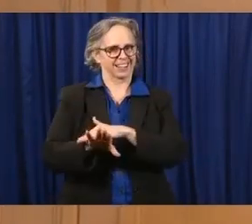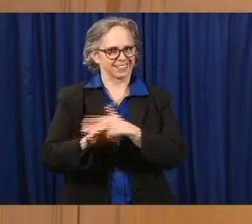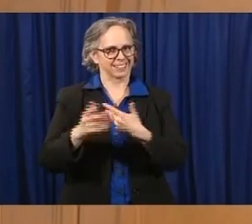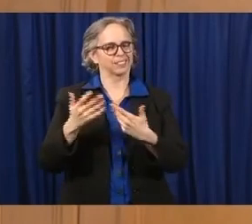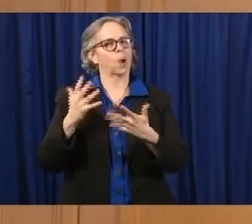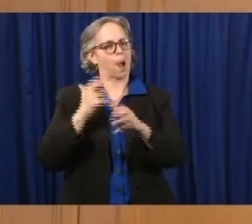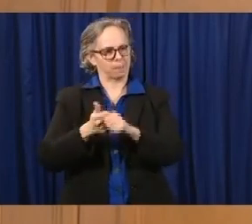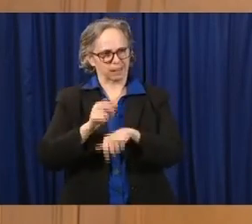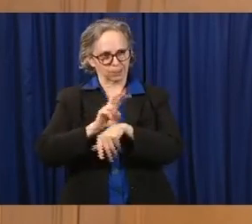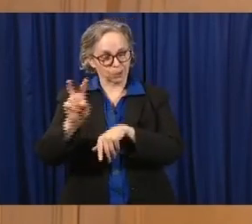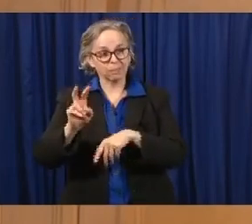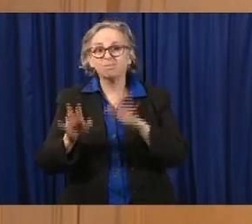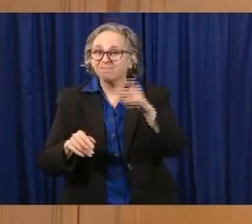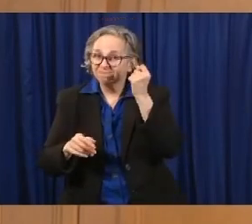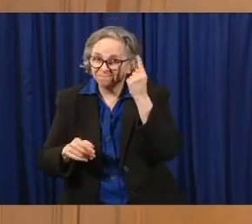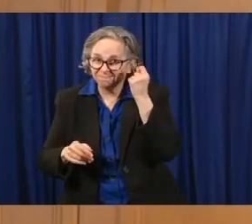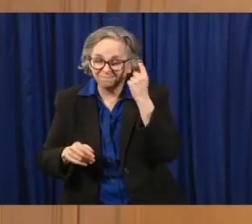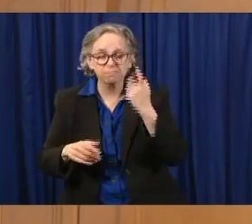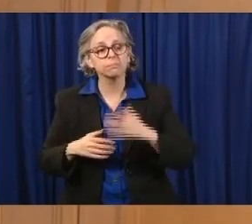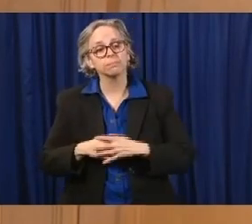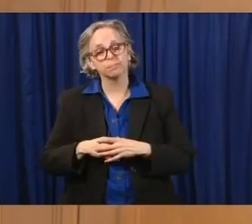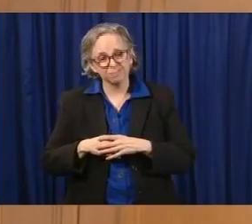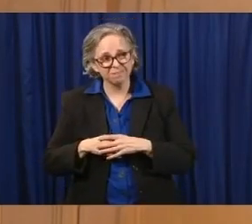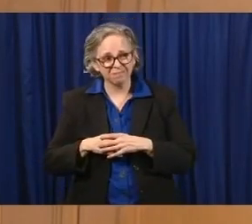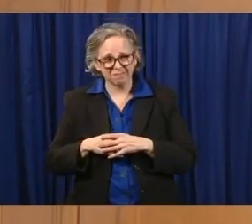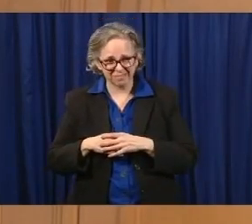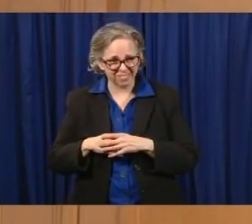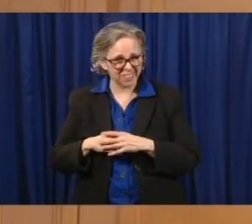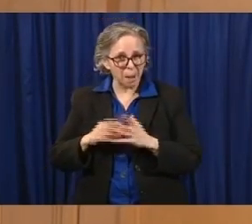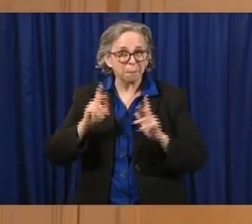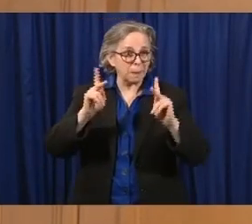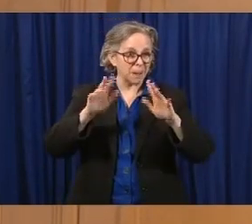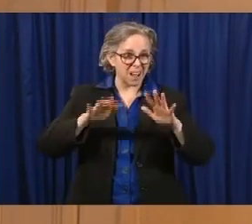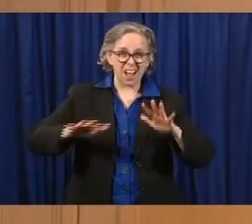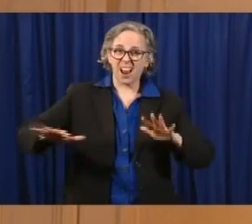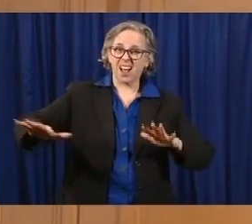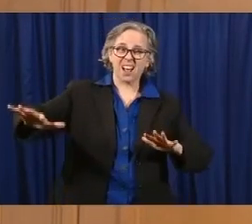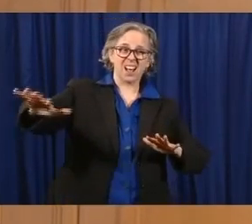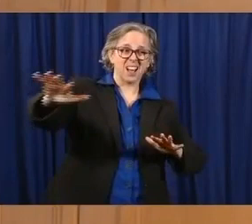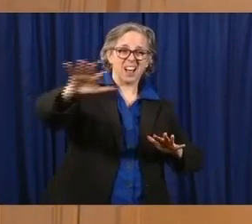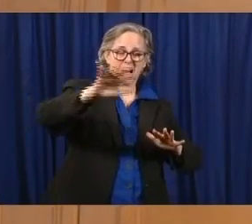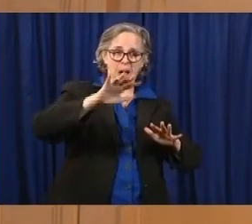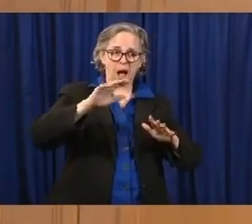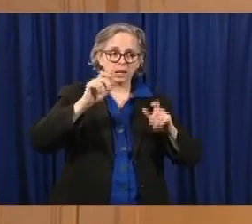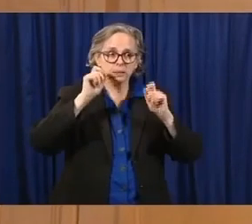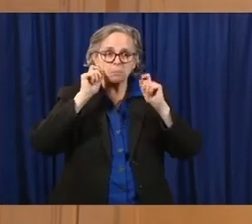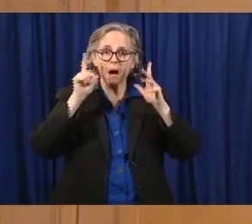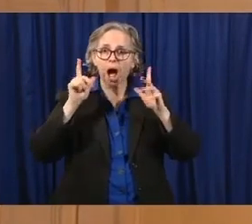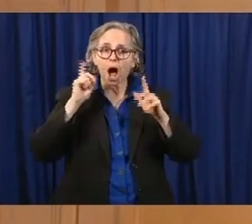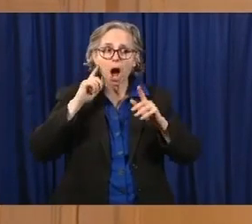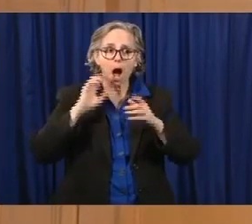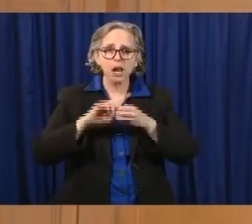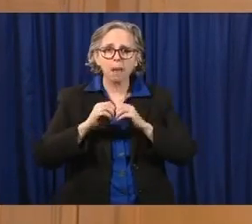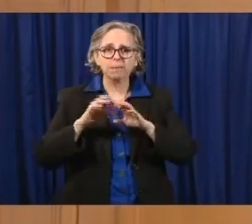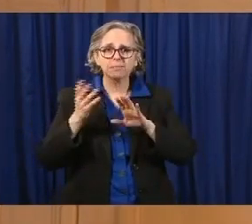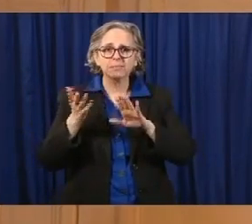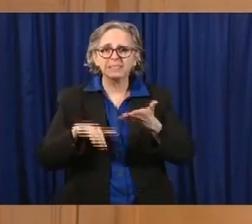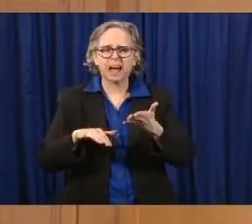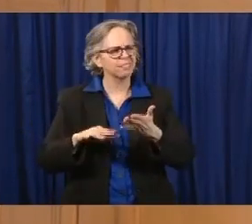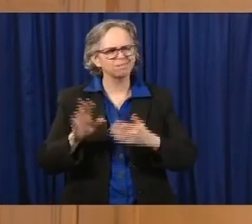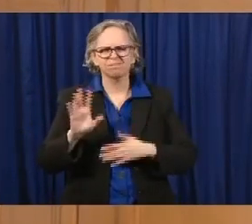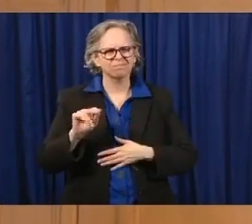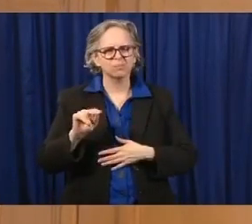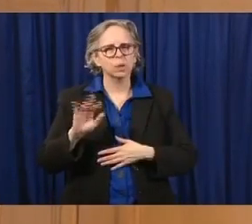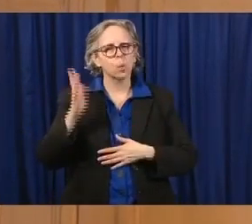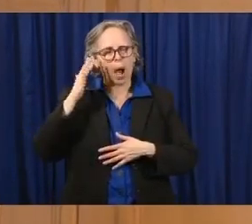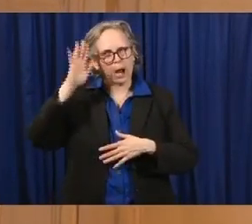I don't think people should be surprised. Deaths are going to lag these infections, and so I think some